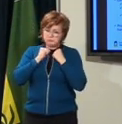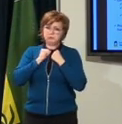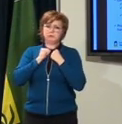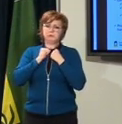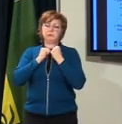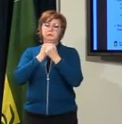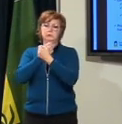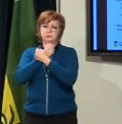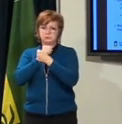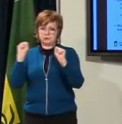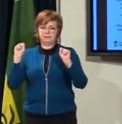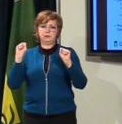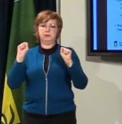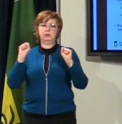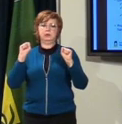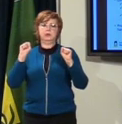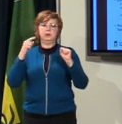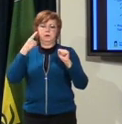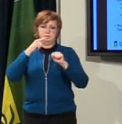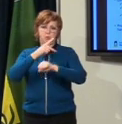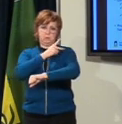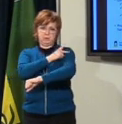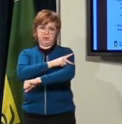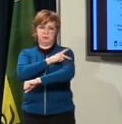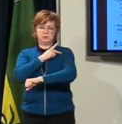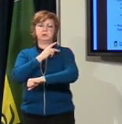protect all of these